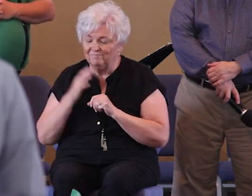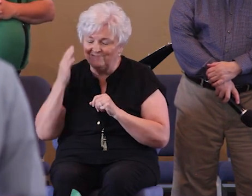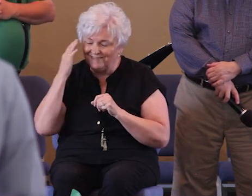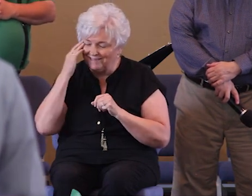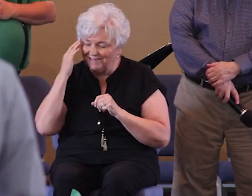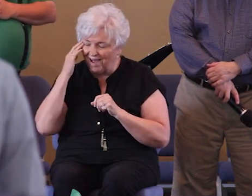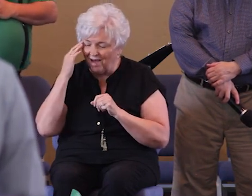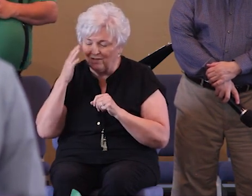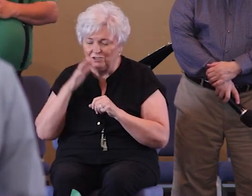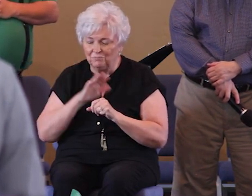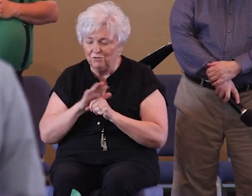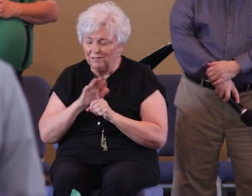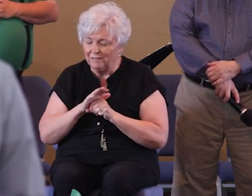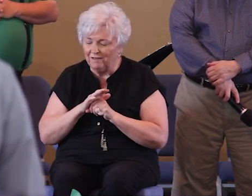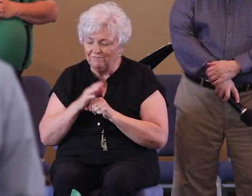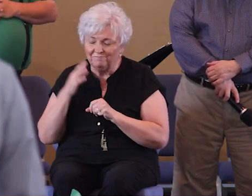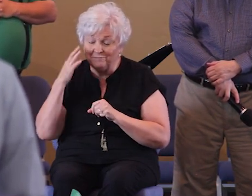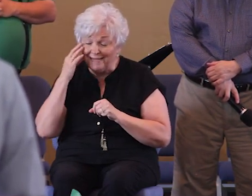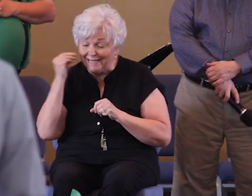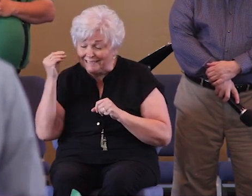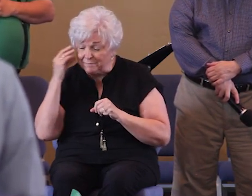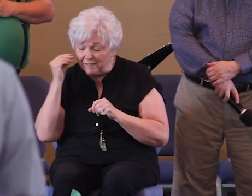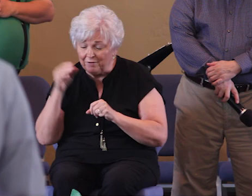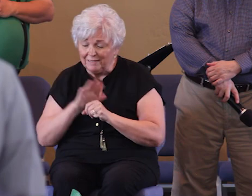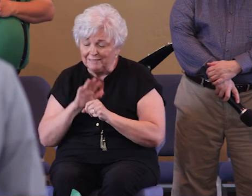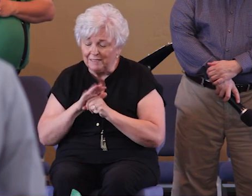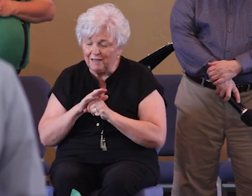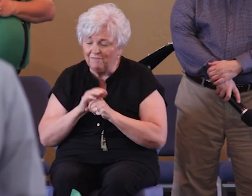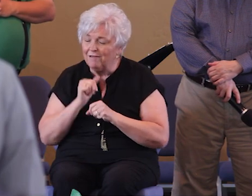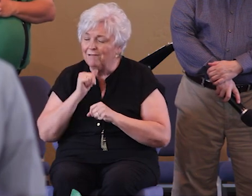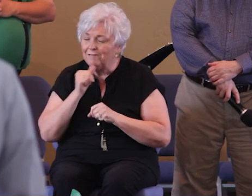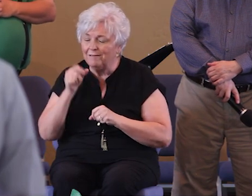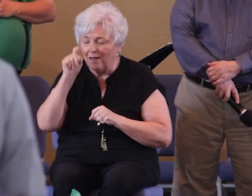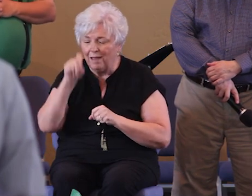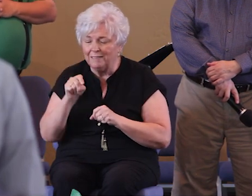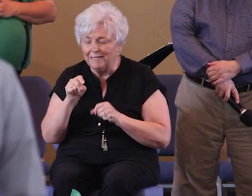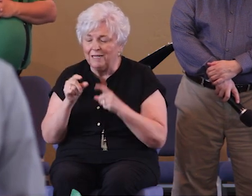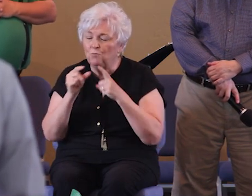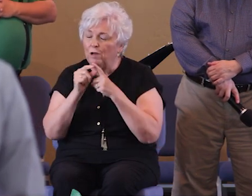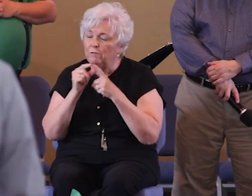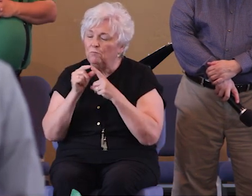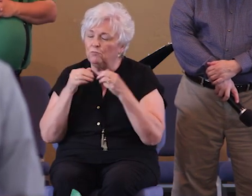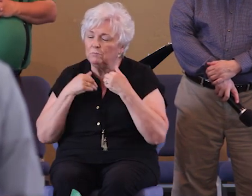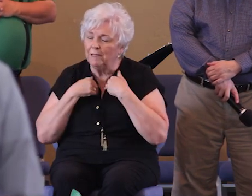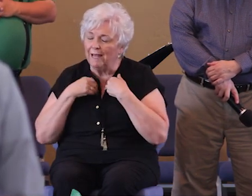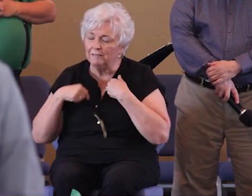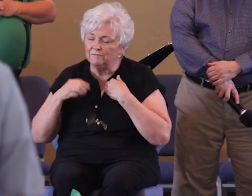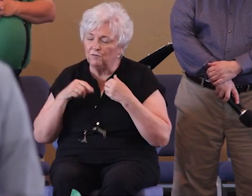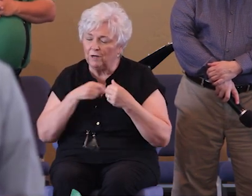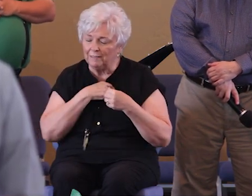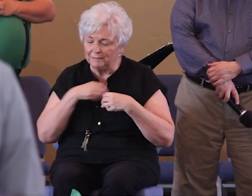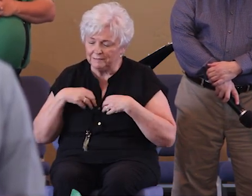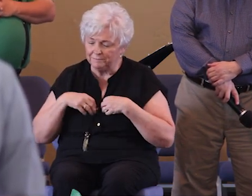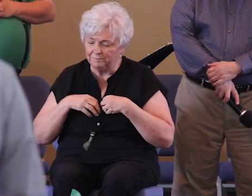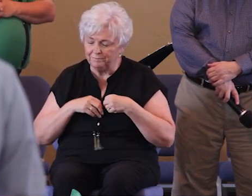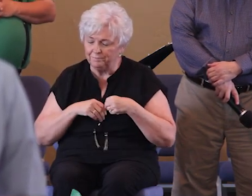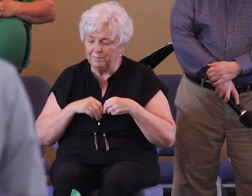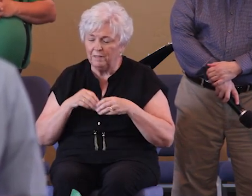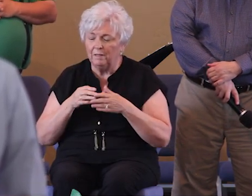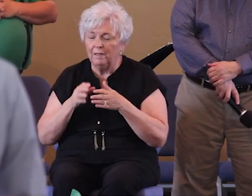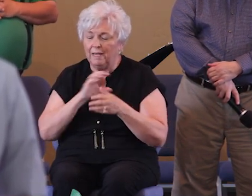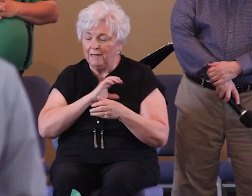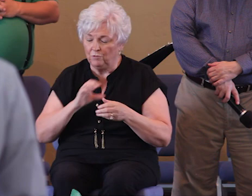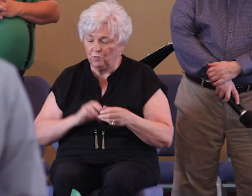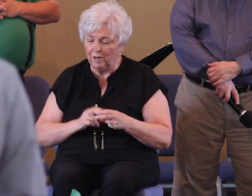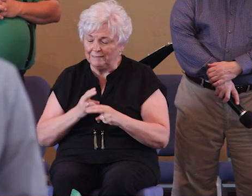knowledgeable enough, experienced enough to not need what your word has for us. So in